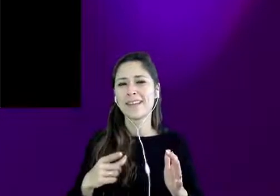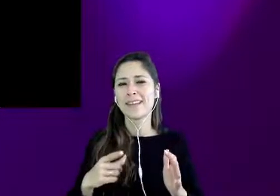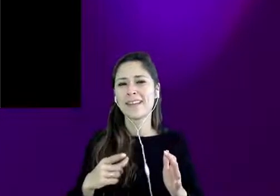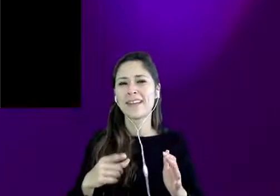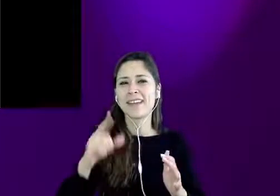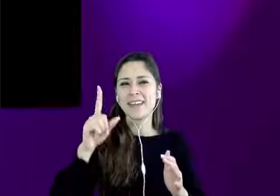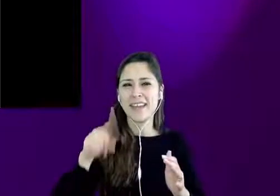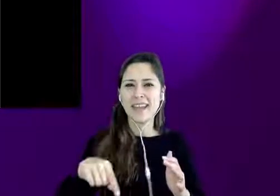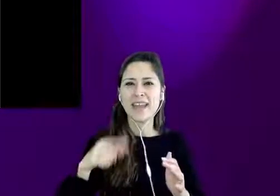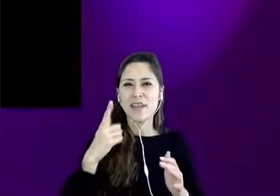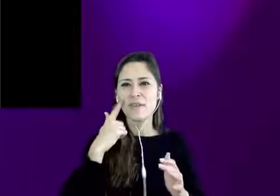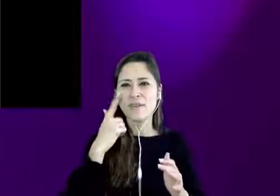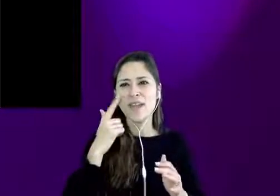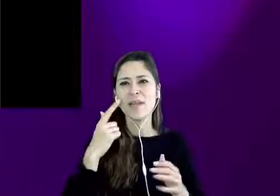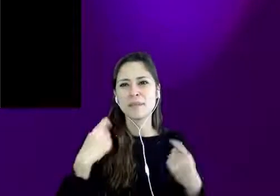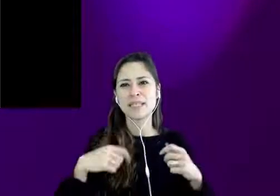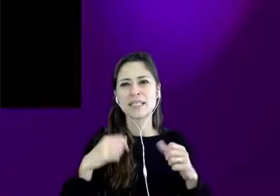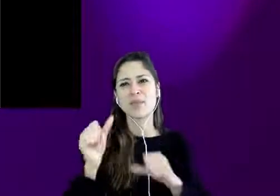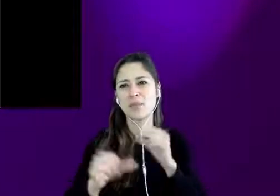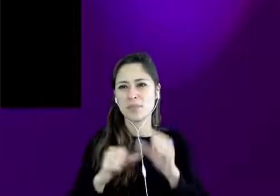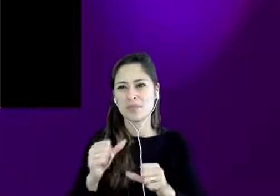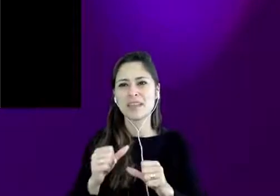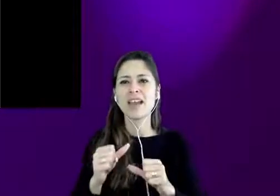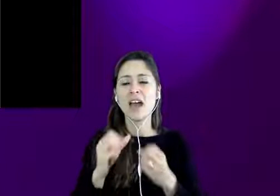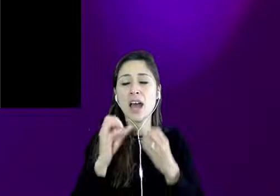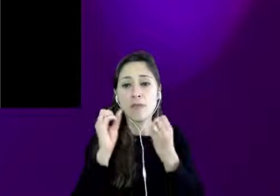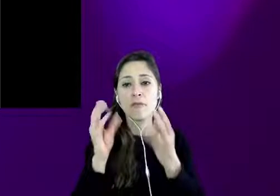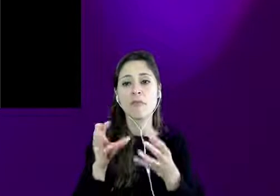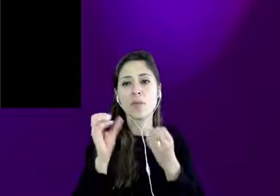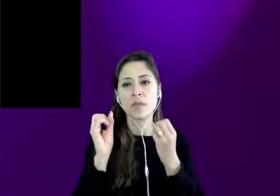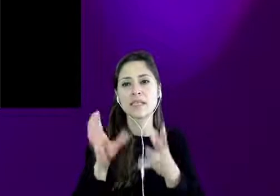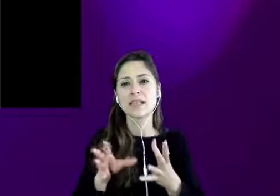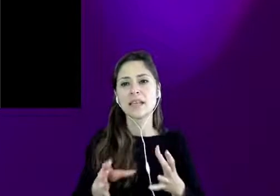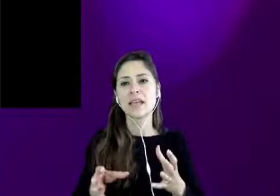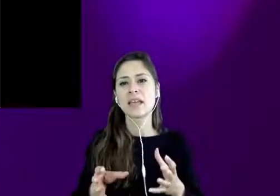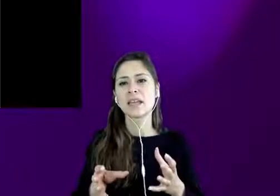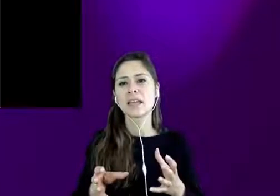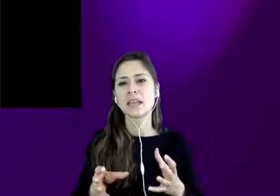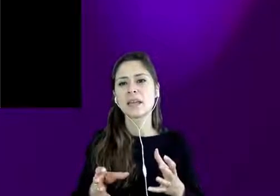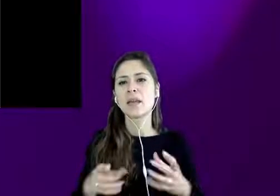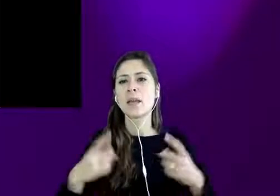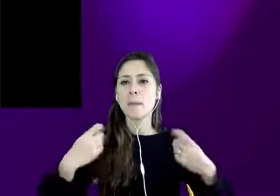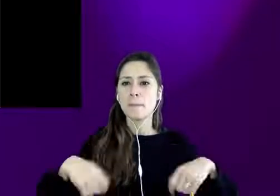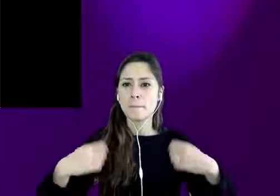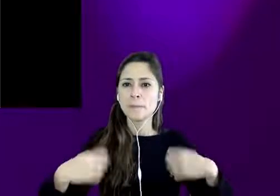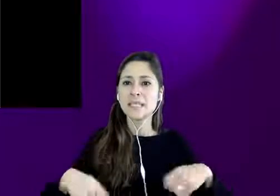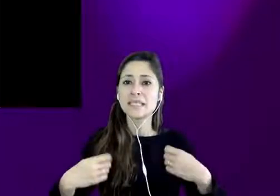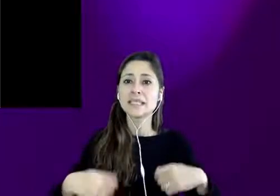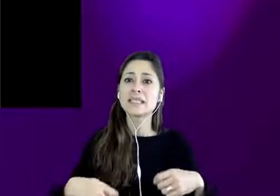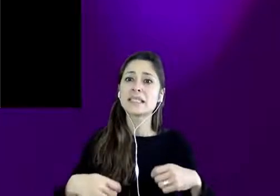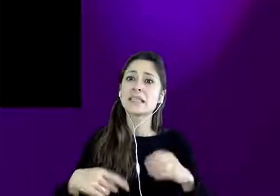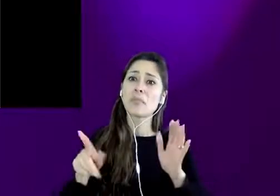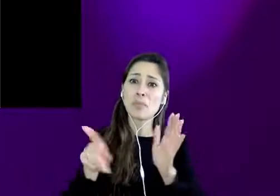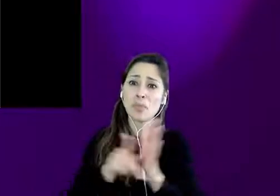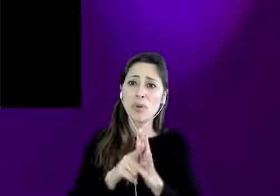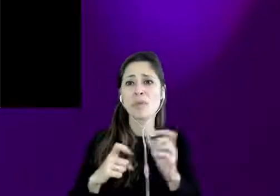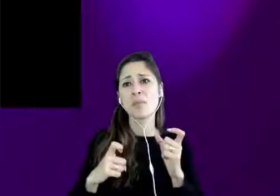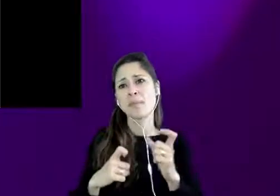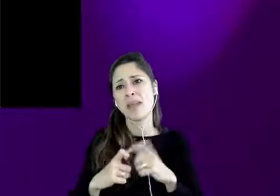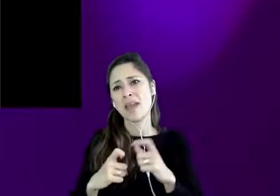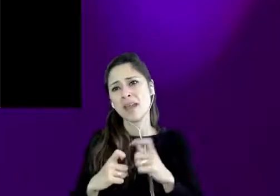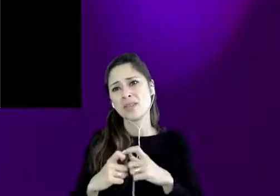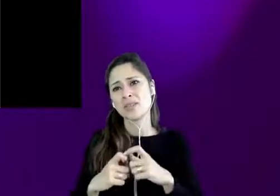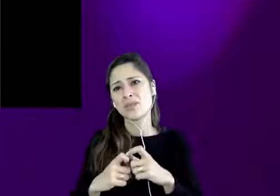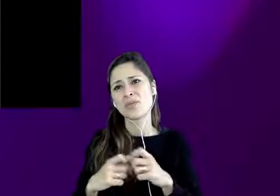more from OBGYN, obstetrician and gynecologist colleague, from primary